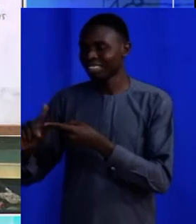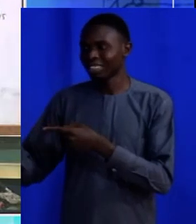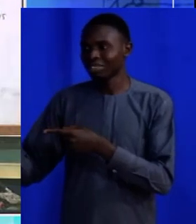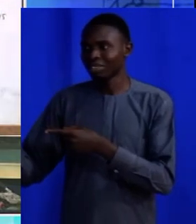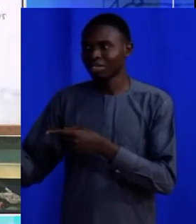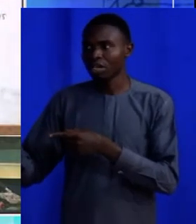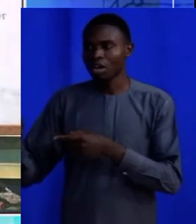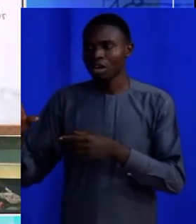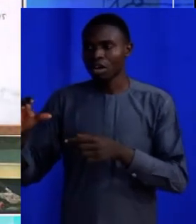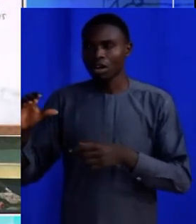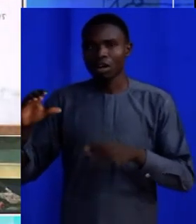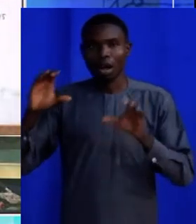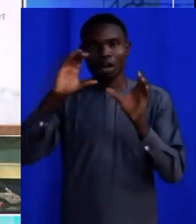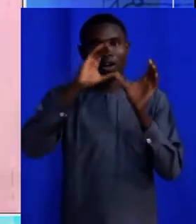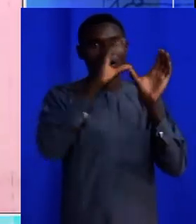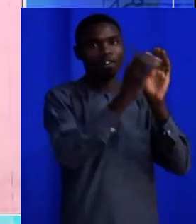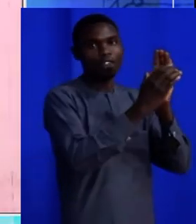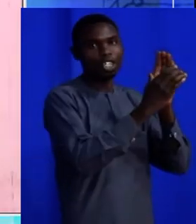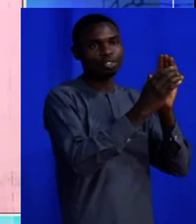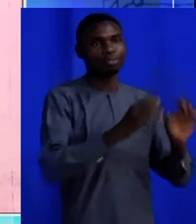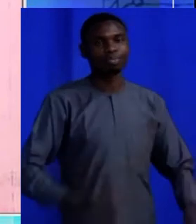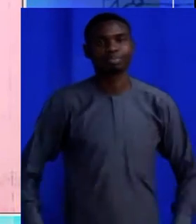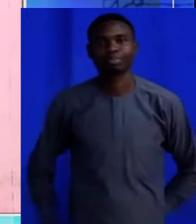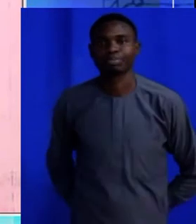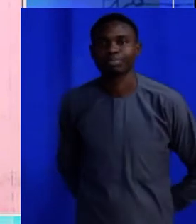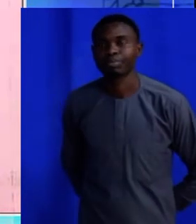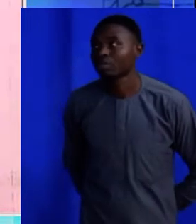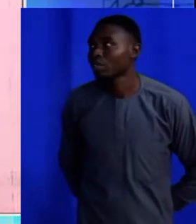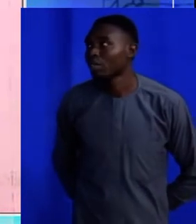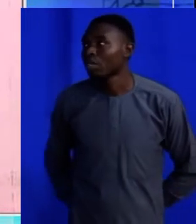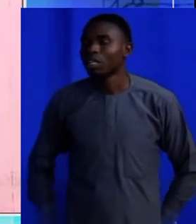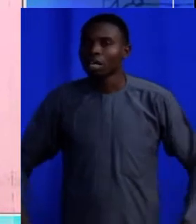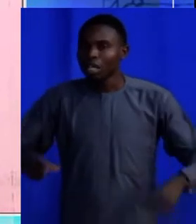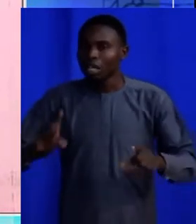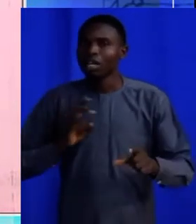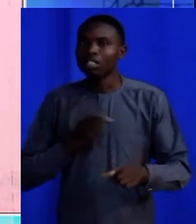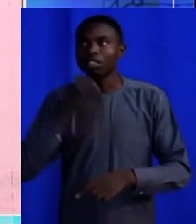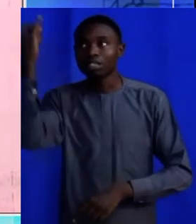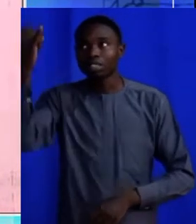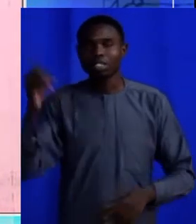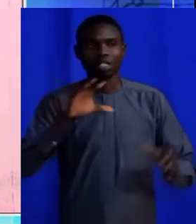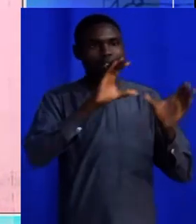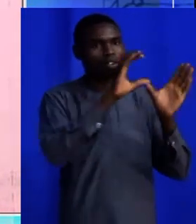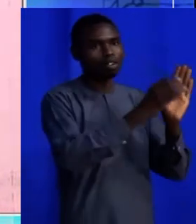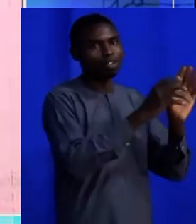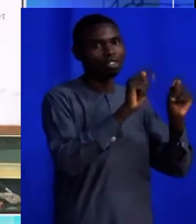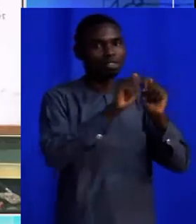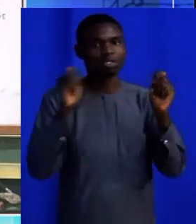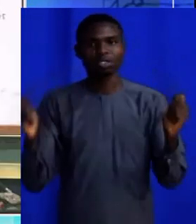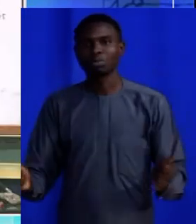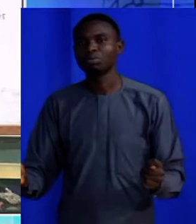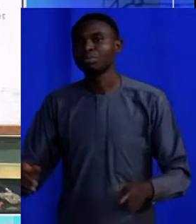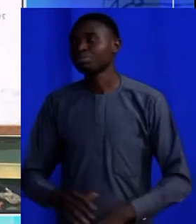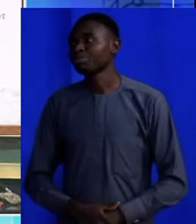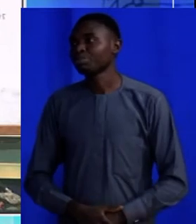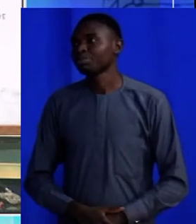large, big animals. And what do we do with them? What are their uses? Hides and skins